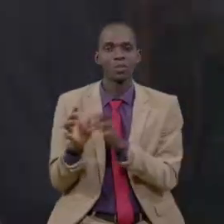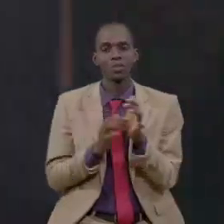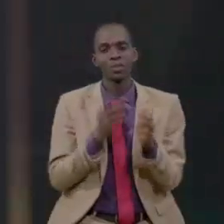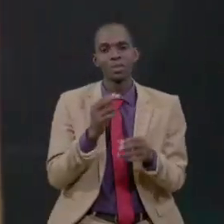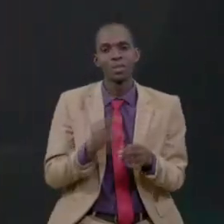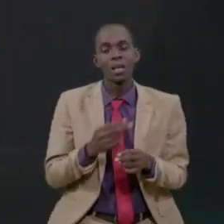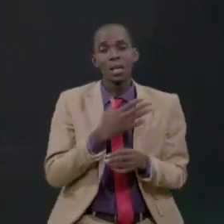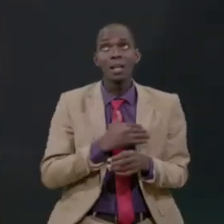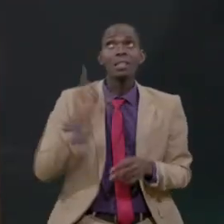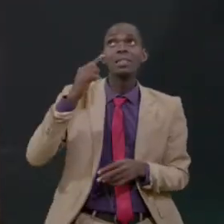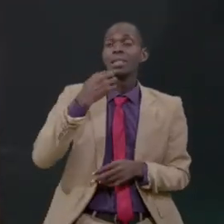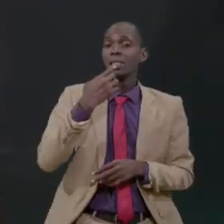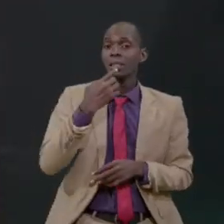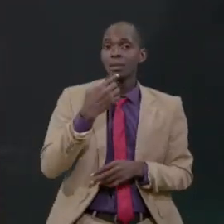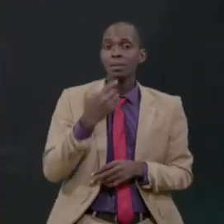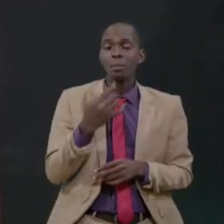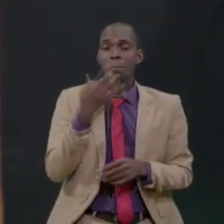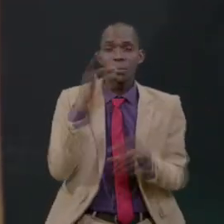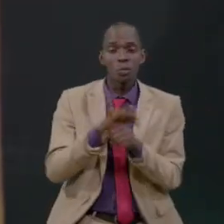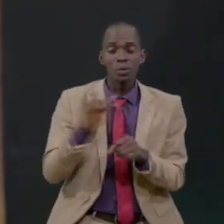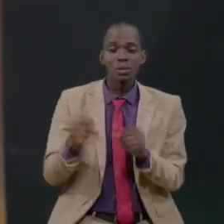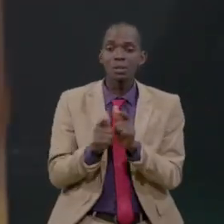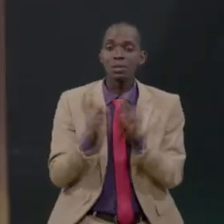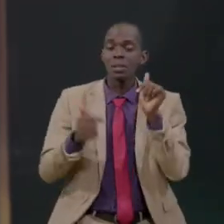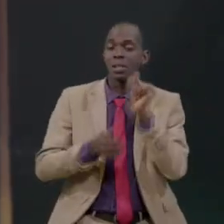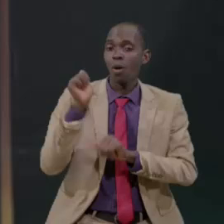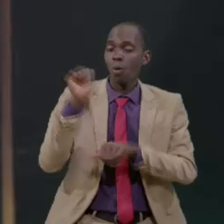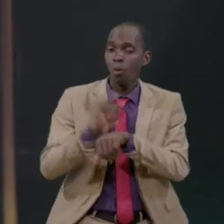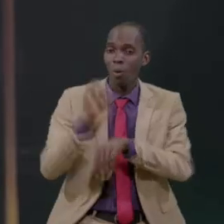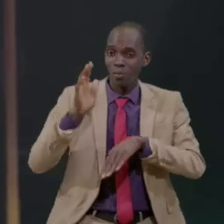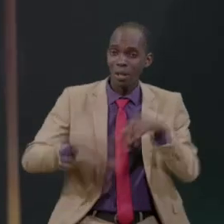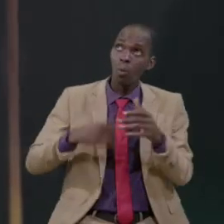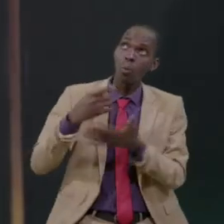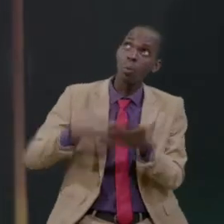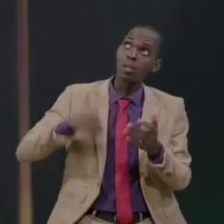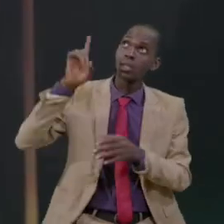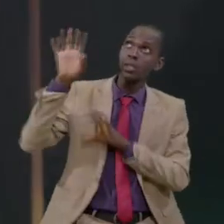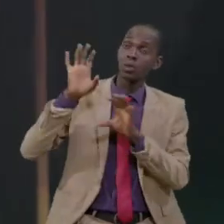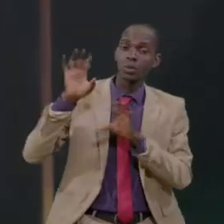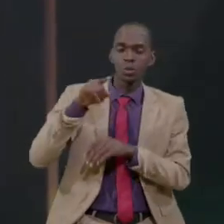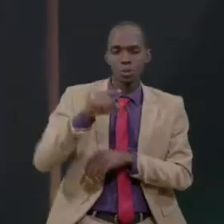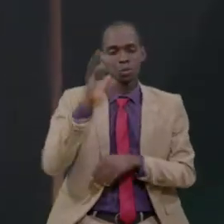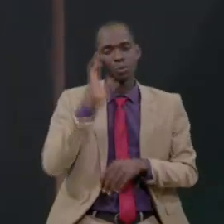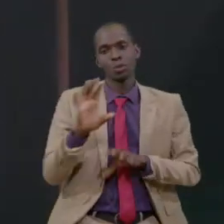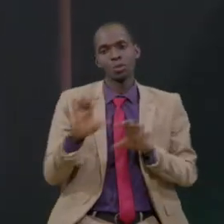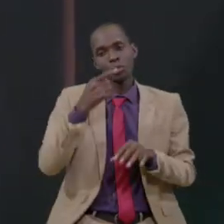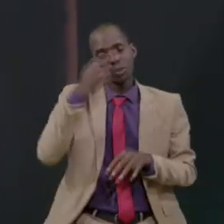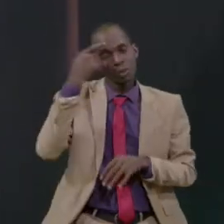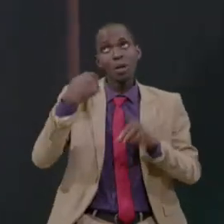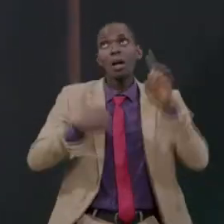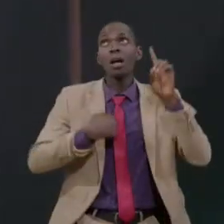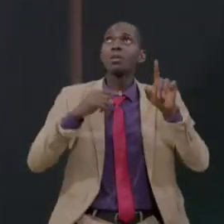ye do, because I go to the Father. What does that mean? He's gone there,